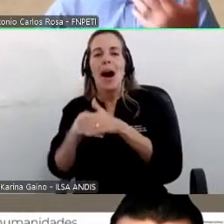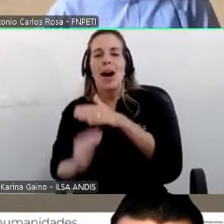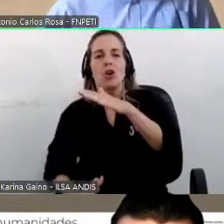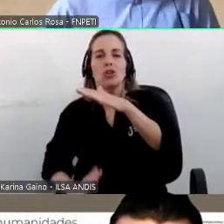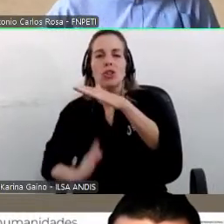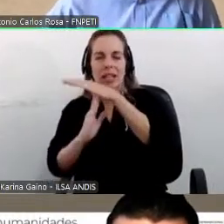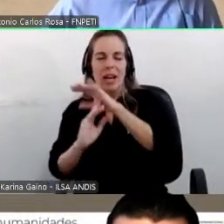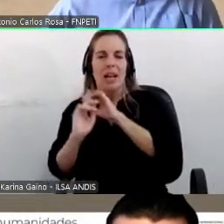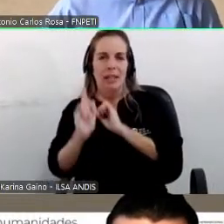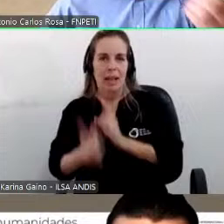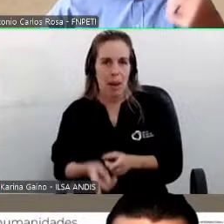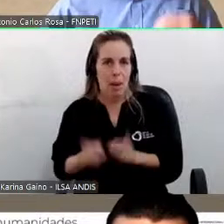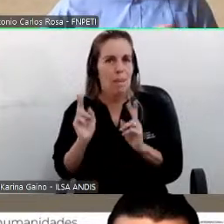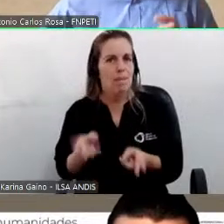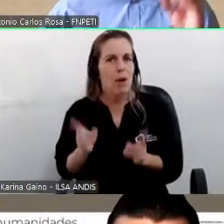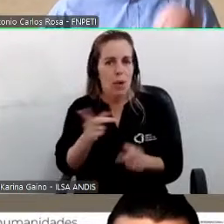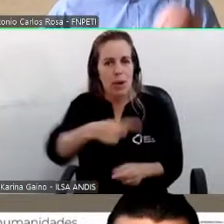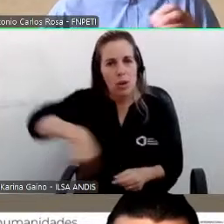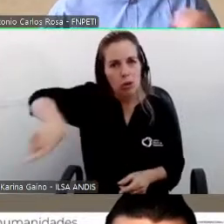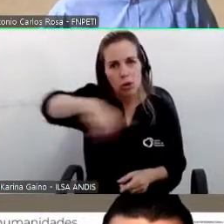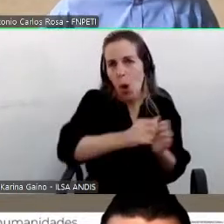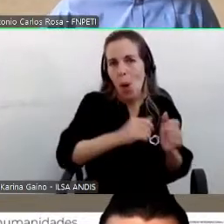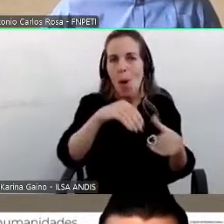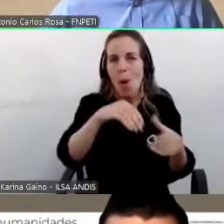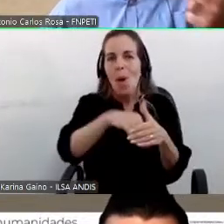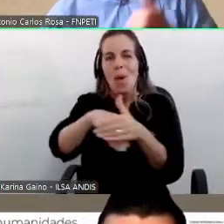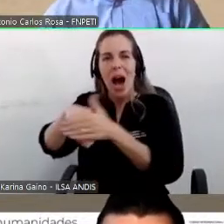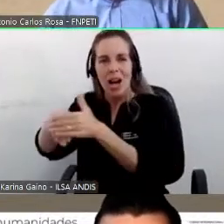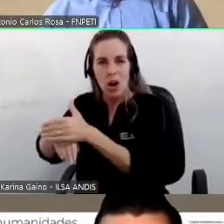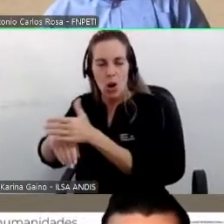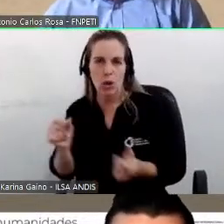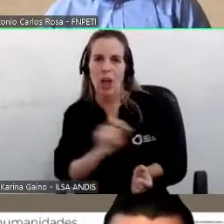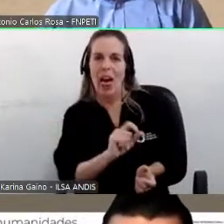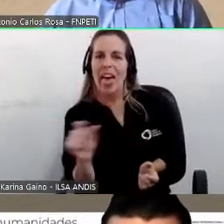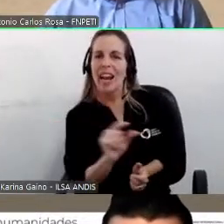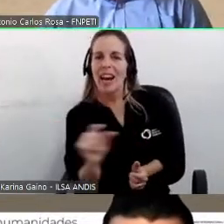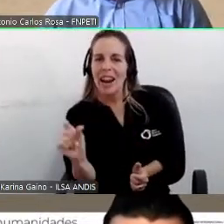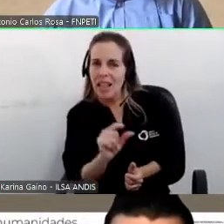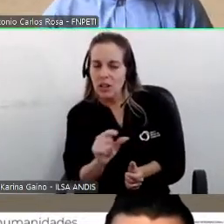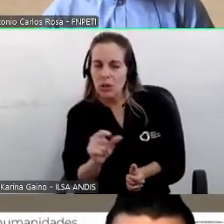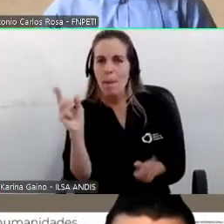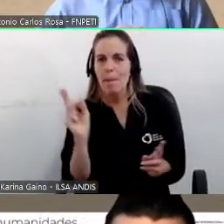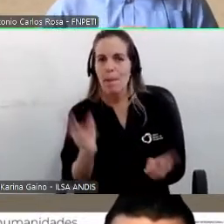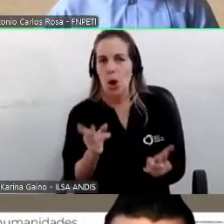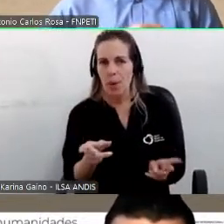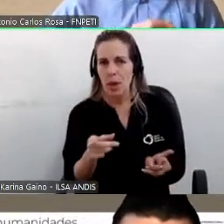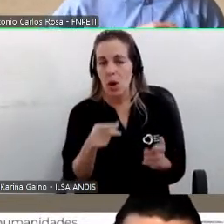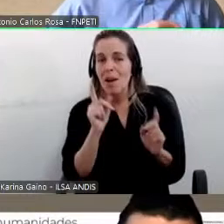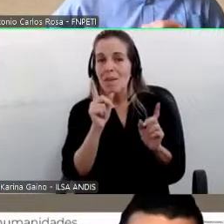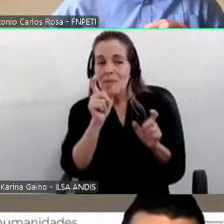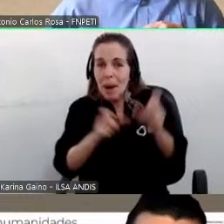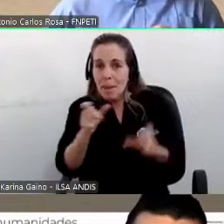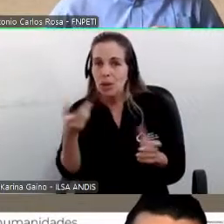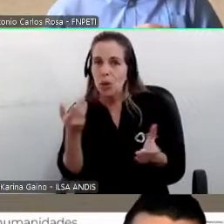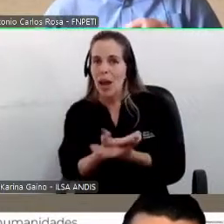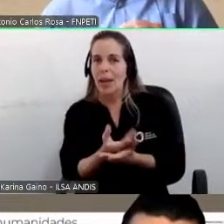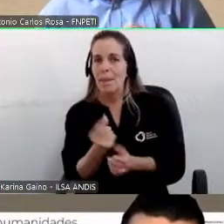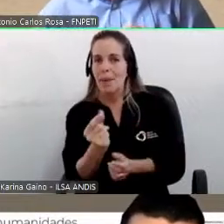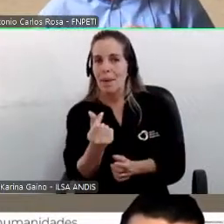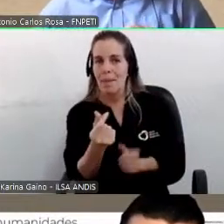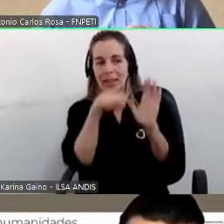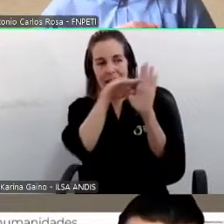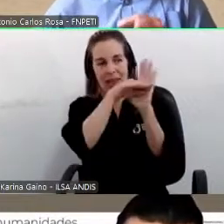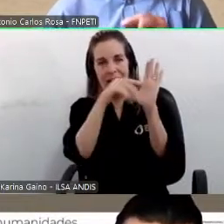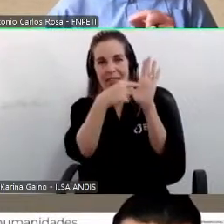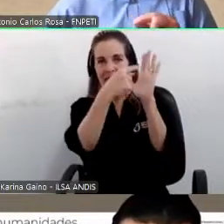Brazilian central bank prohibits private and public banks to fund those that are part of the dirty list. And